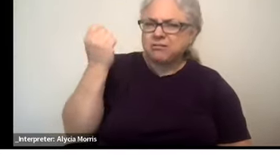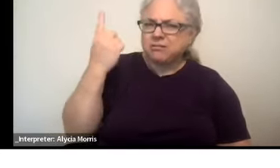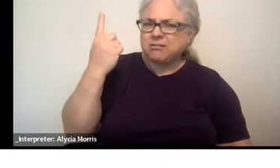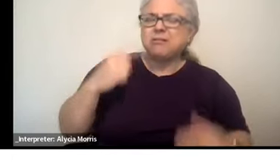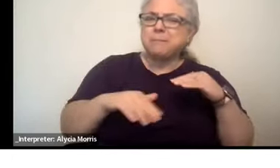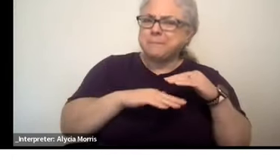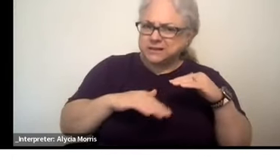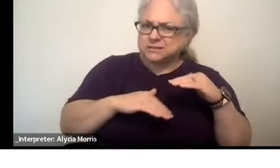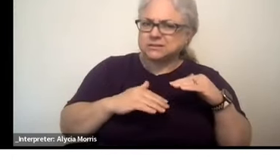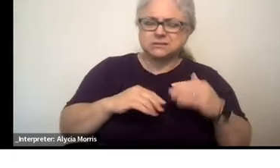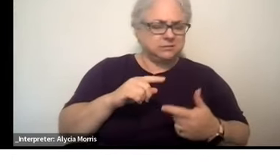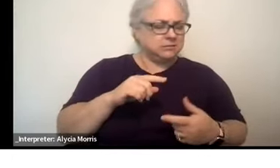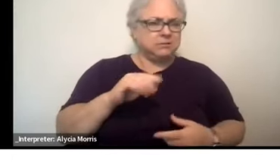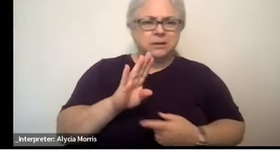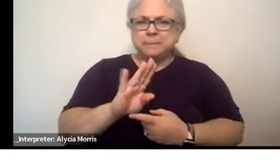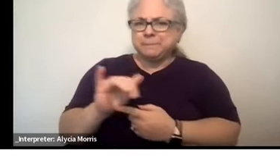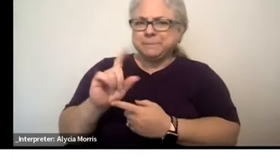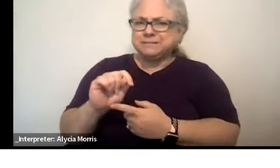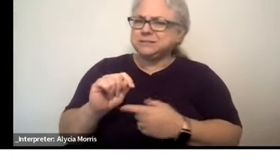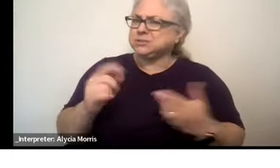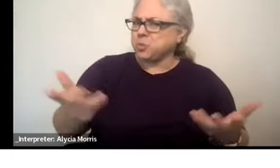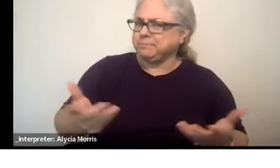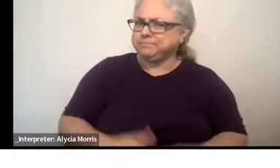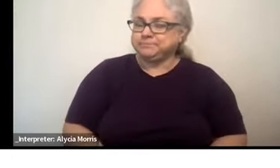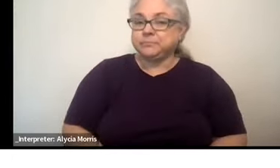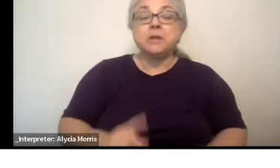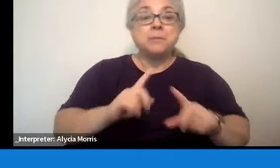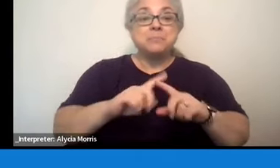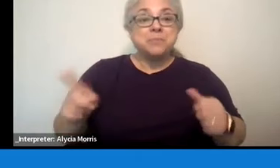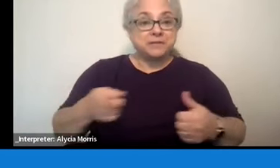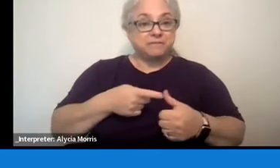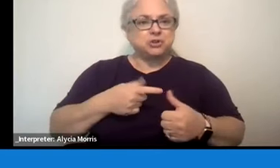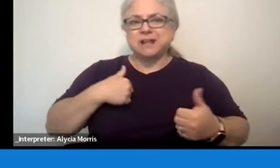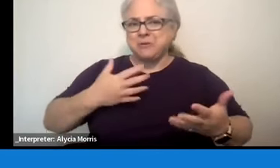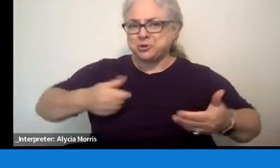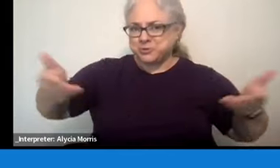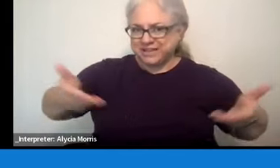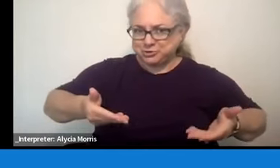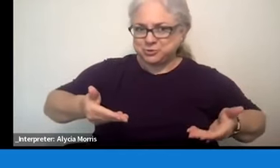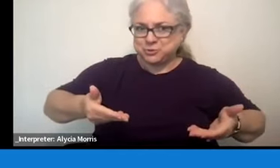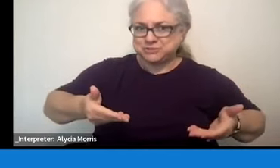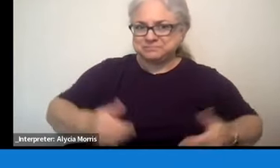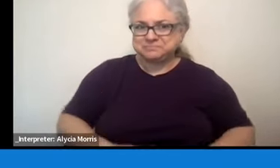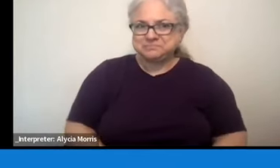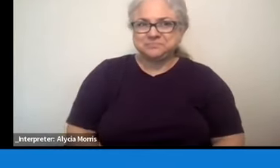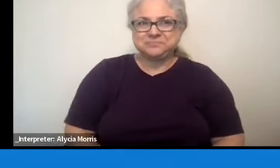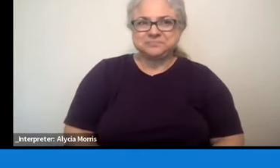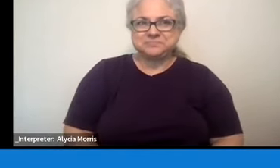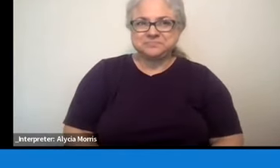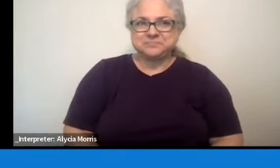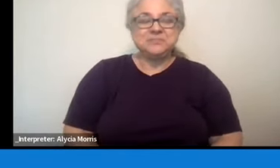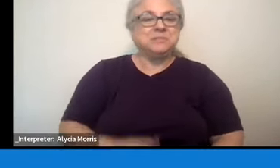understanding of what BILT is all about. But before we do that, just want to introduce